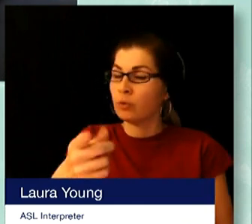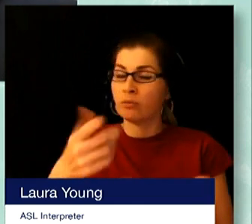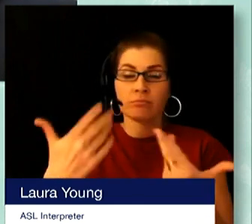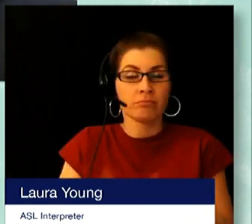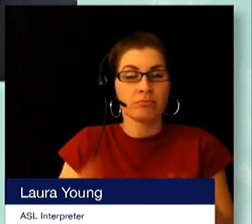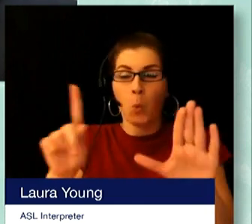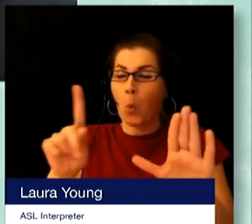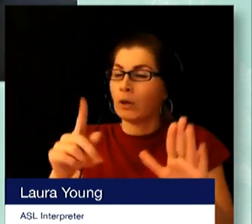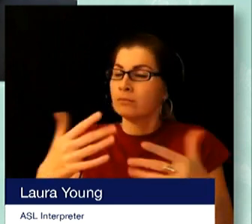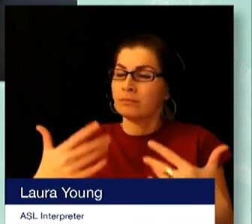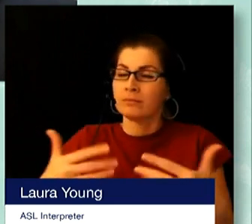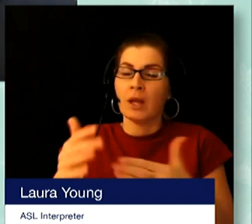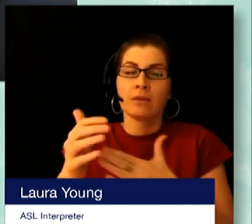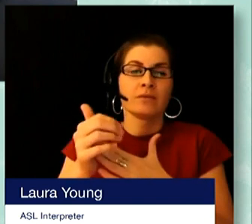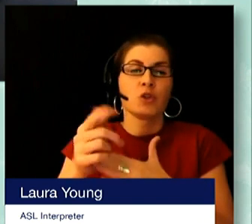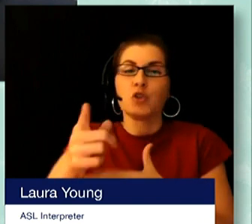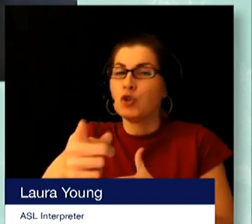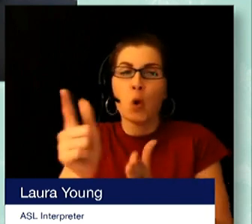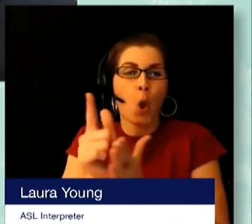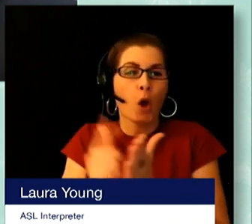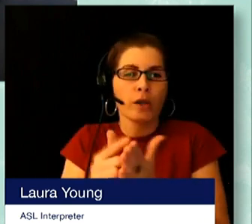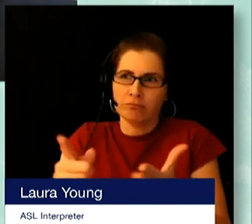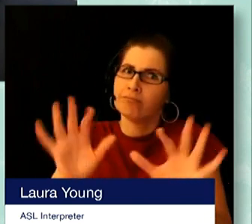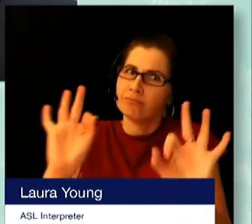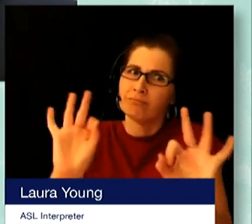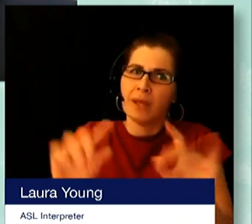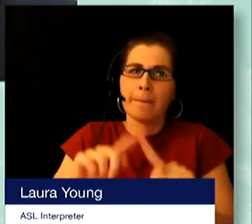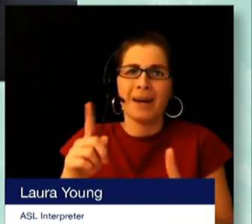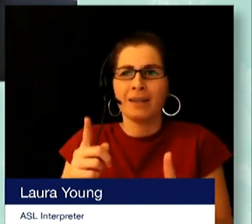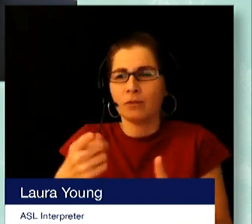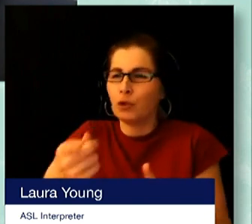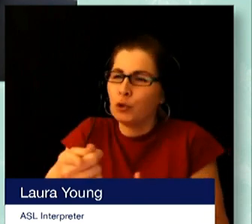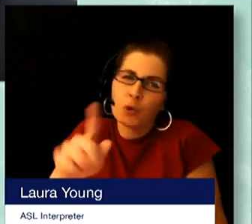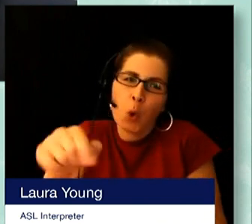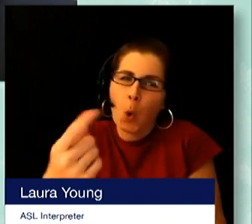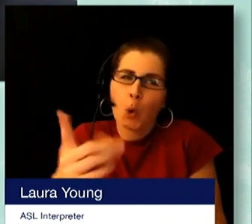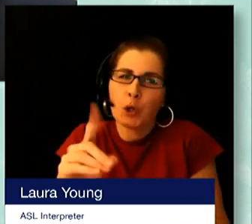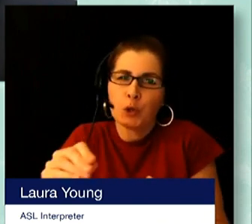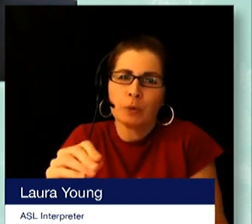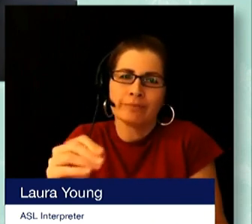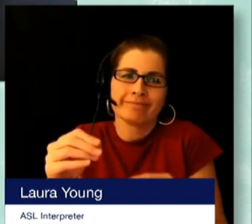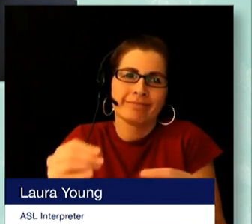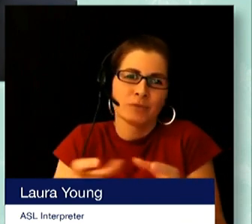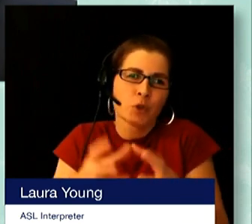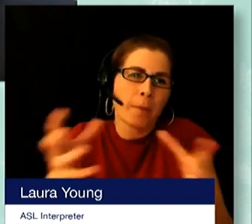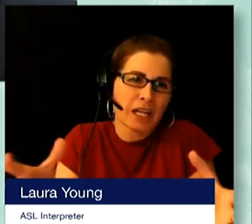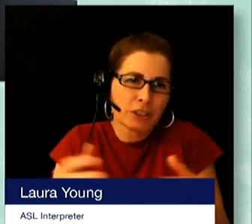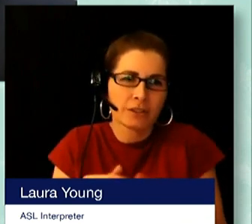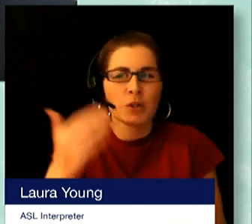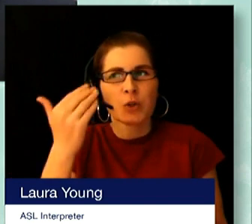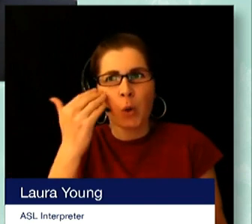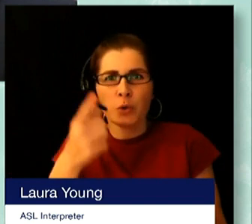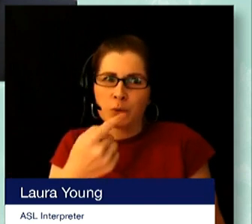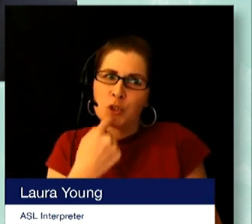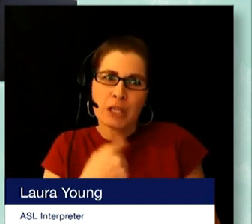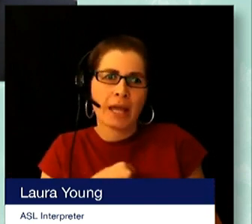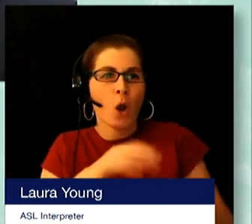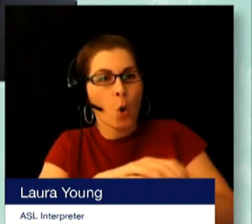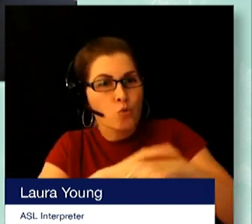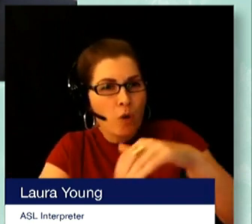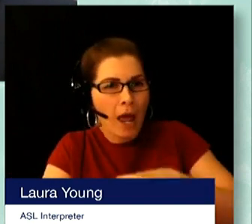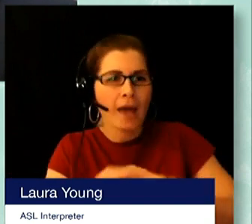country, you can only do so much, you know, and a lot of what you were talking about, too, is sort of on the front end of the system, the arrests, the bails, the